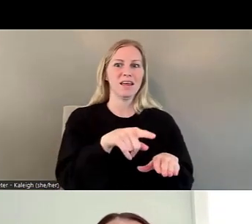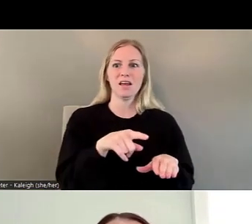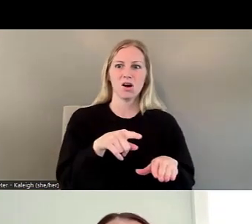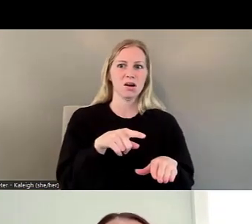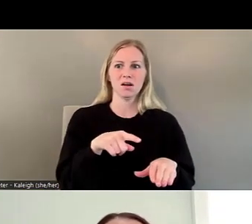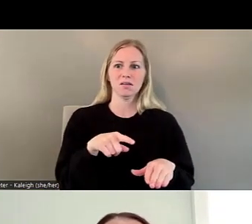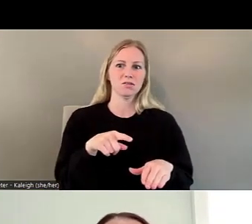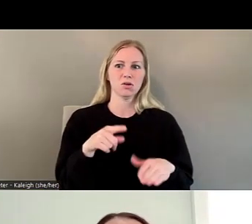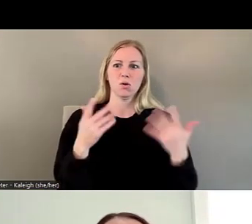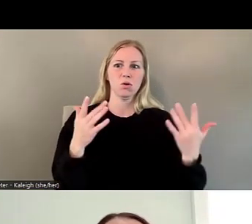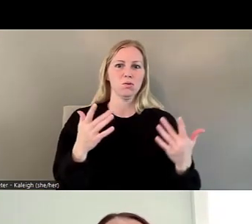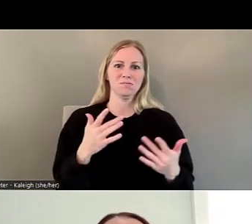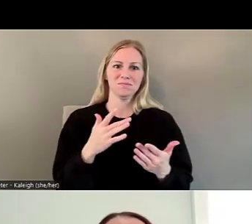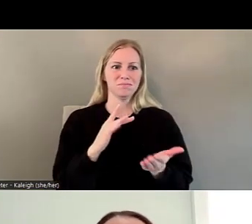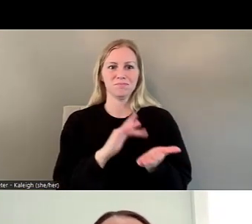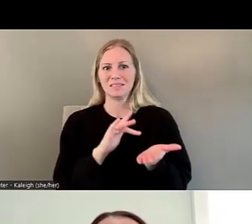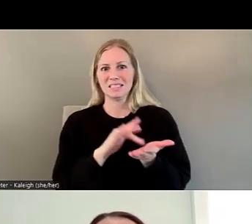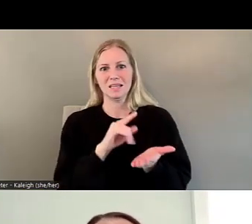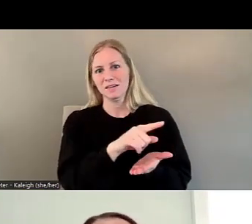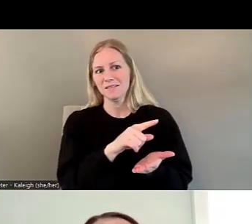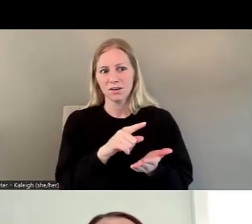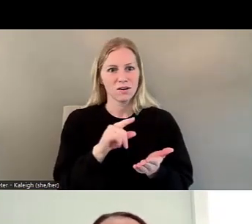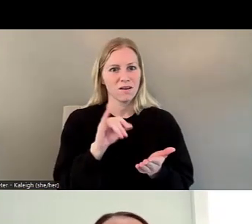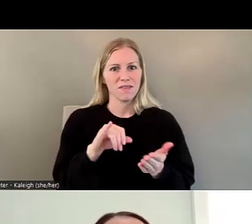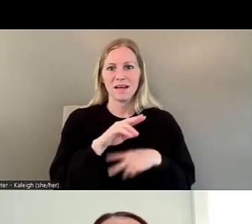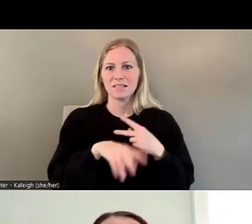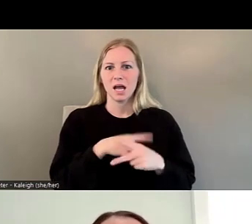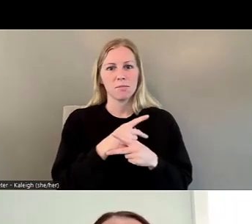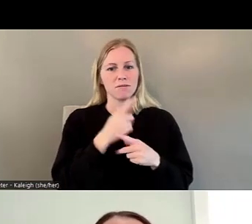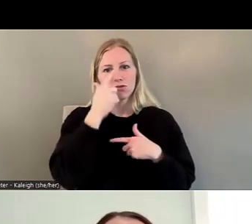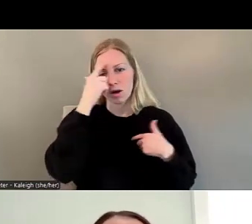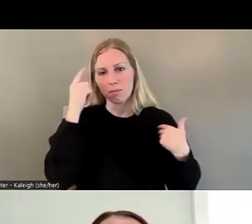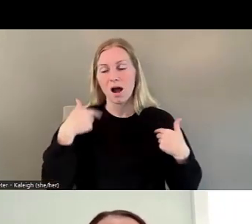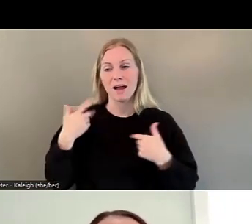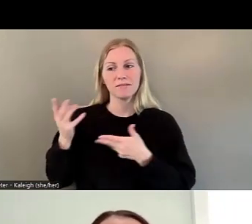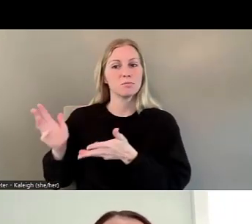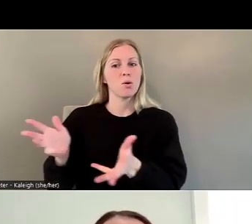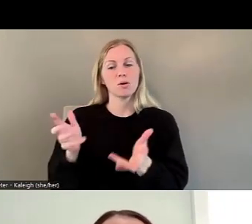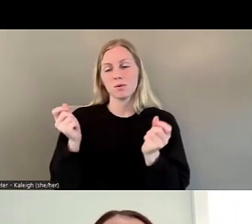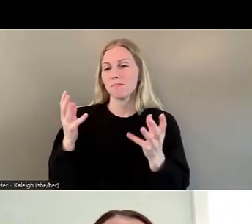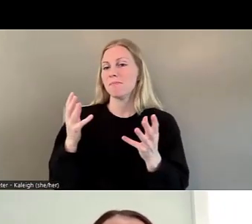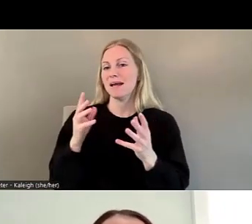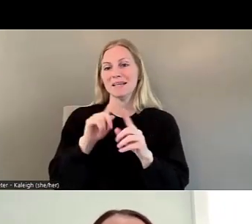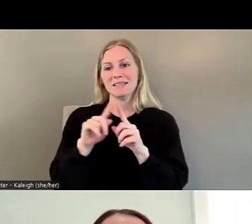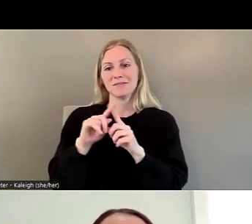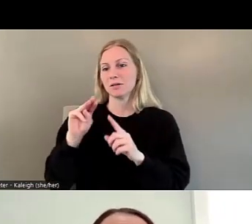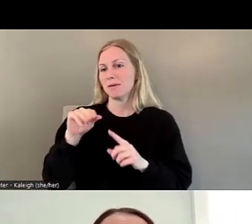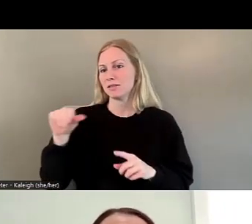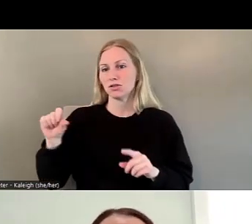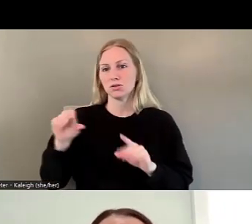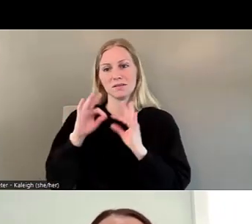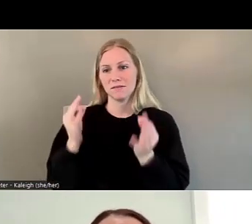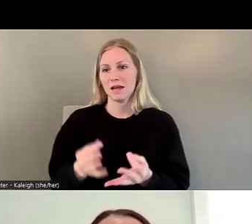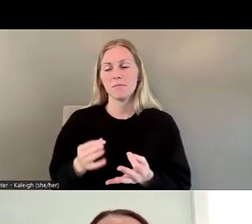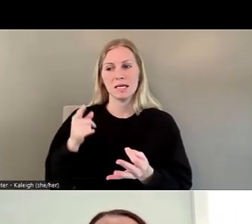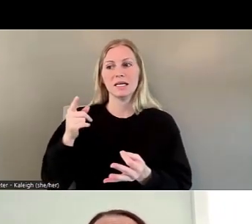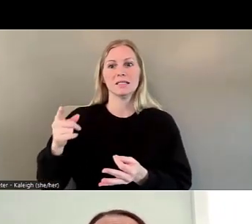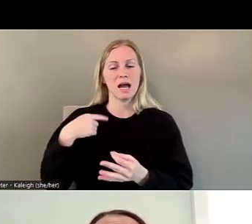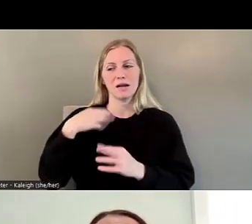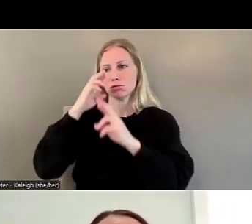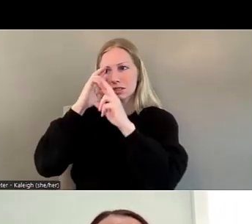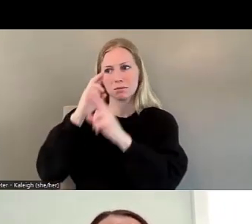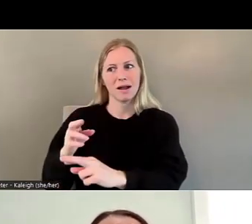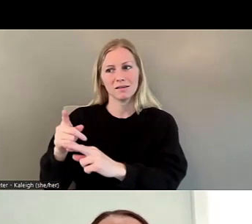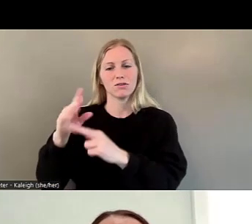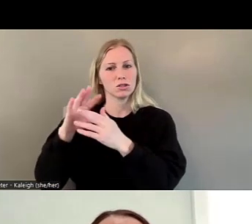trauma. I have spoken with many Massachusetts families, and I have the utmost respect for them for sharing their child's story with me. It's